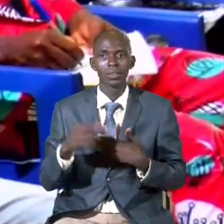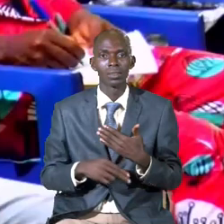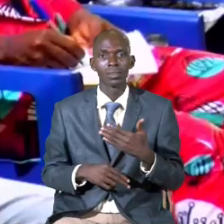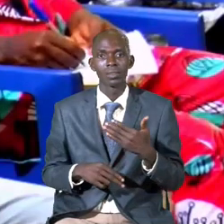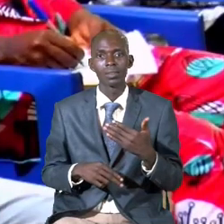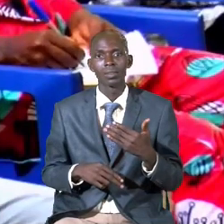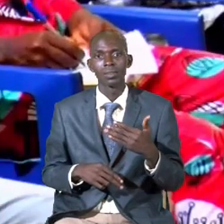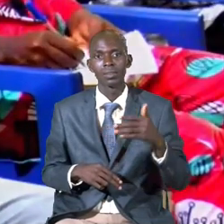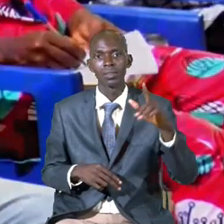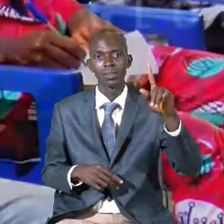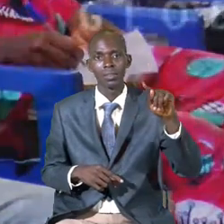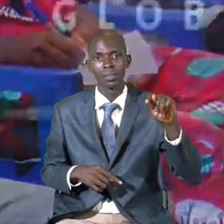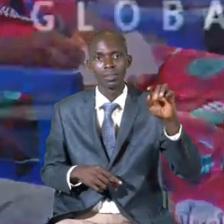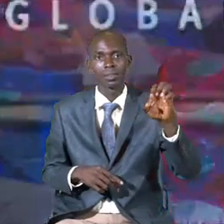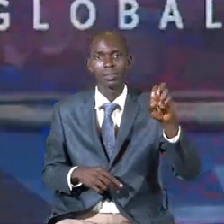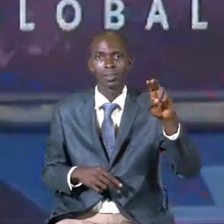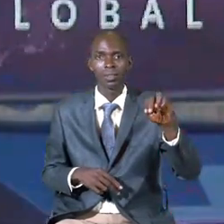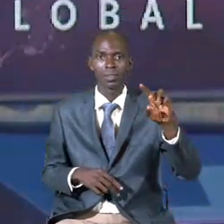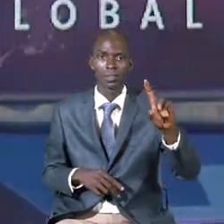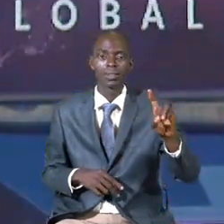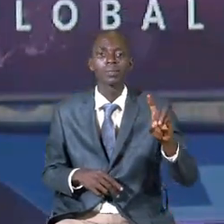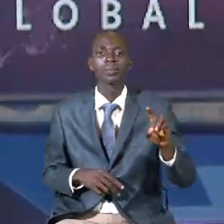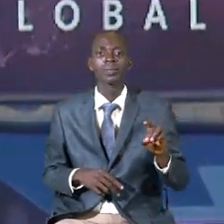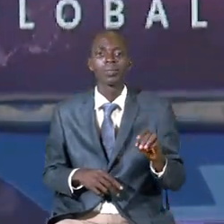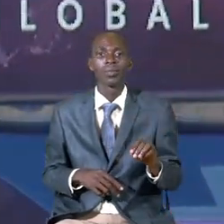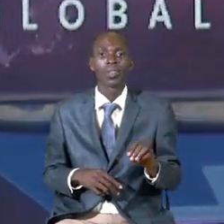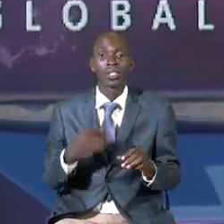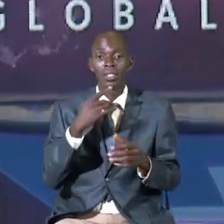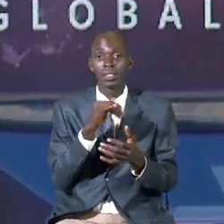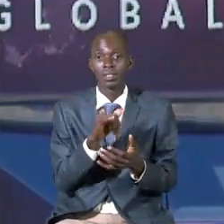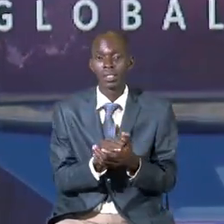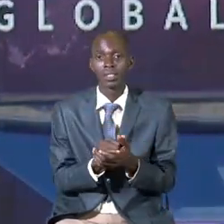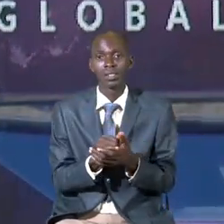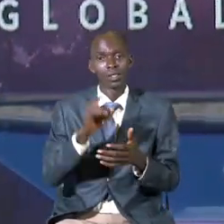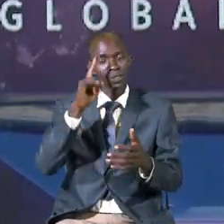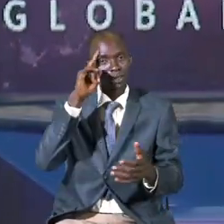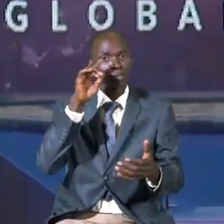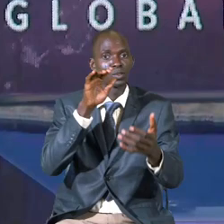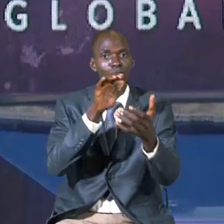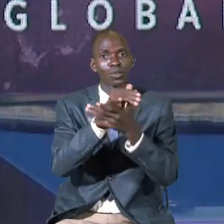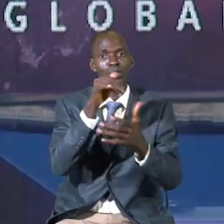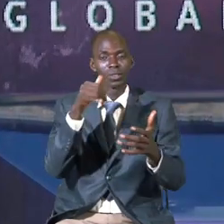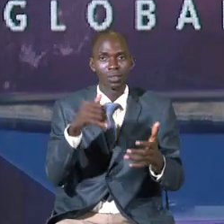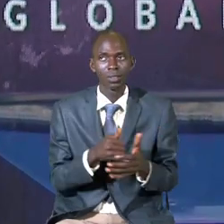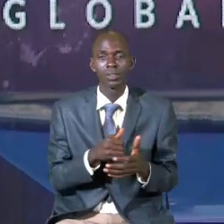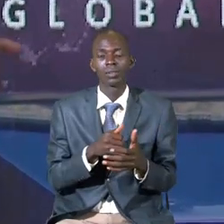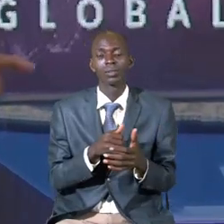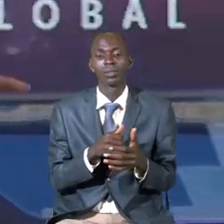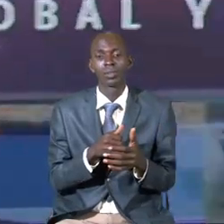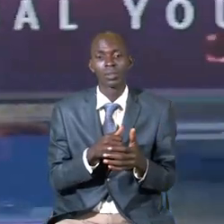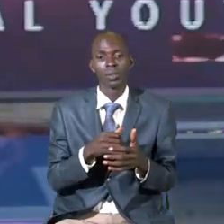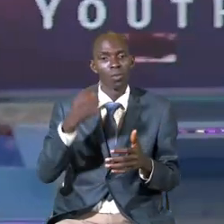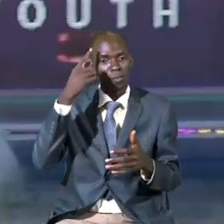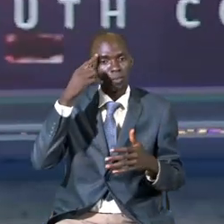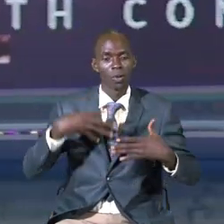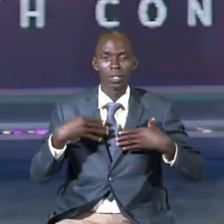happiness number six trust age for healing it's the